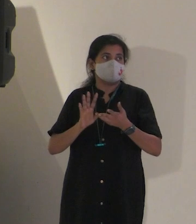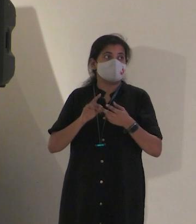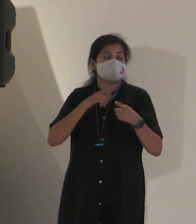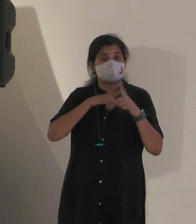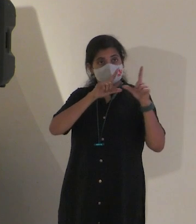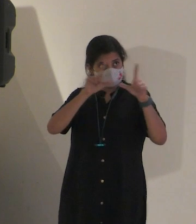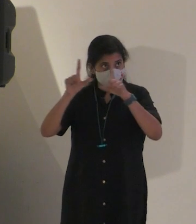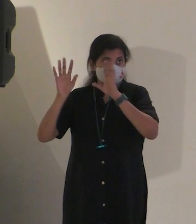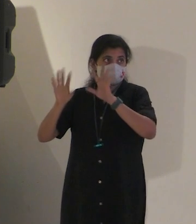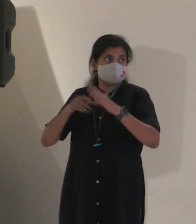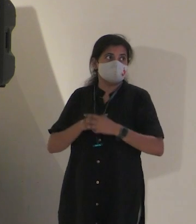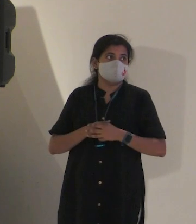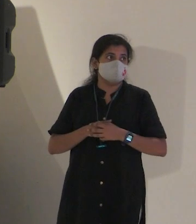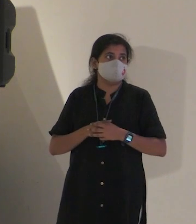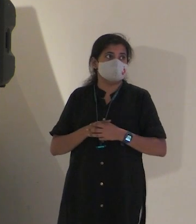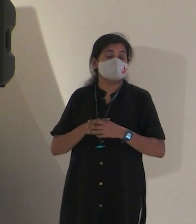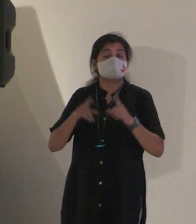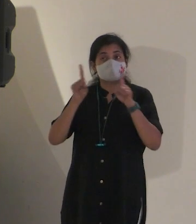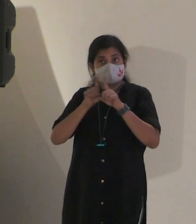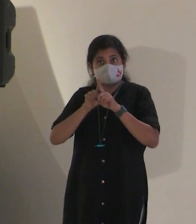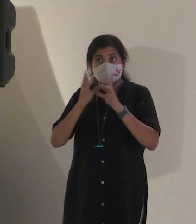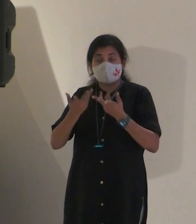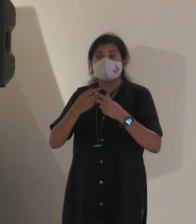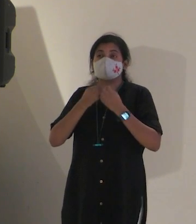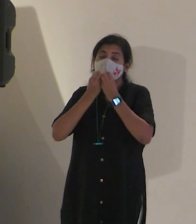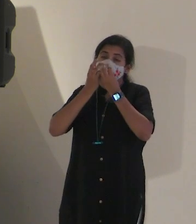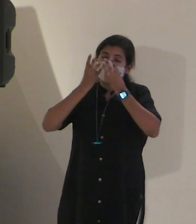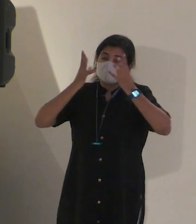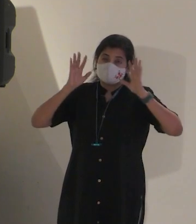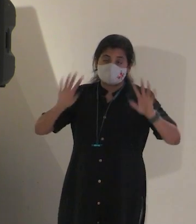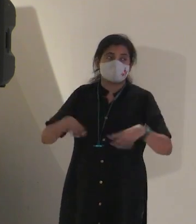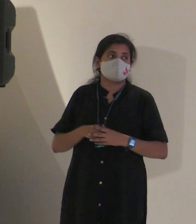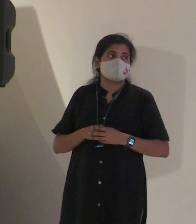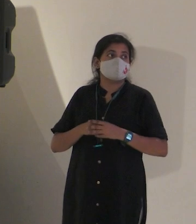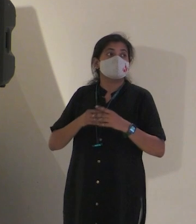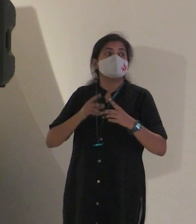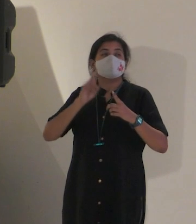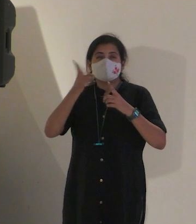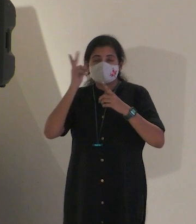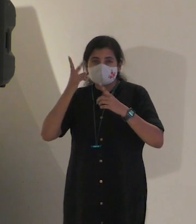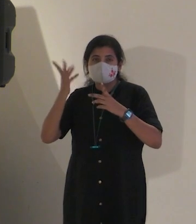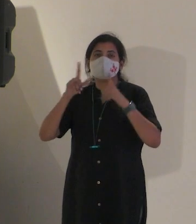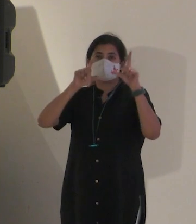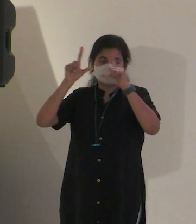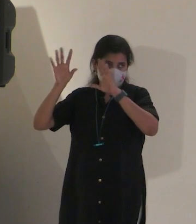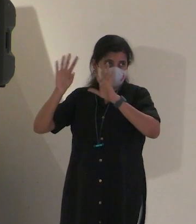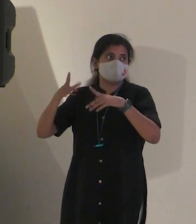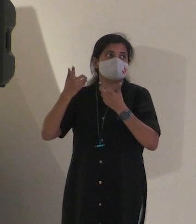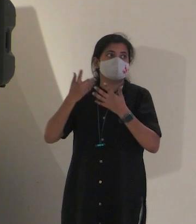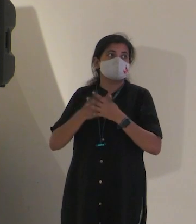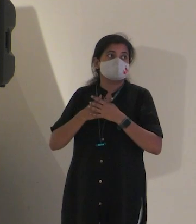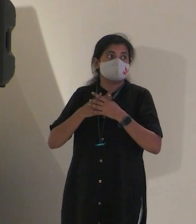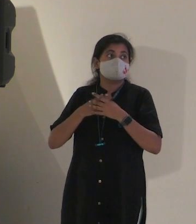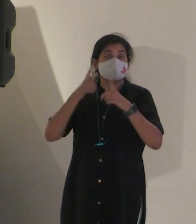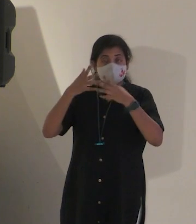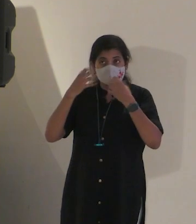there. Similarly, there are a lot of other museums who want to make displays